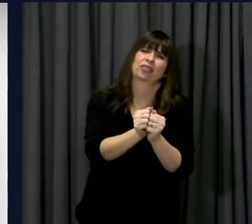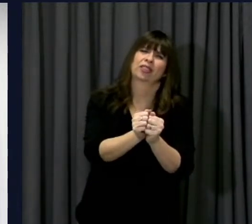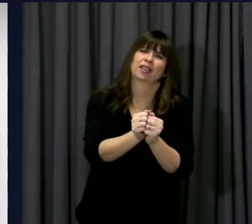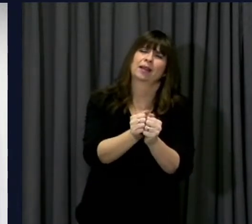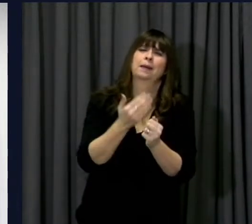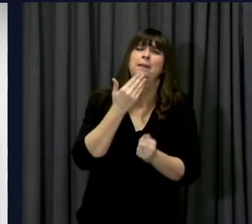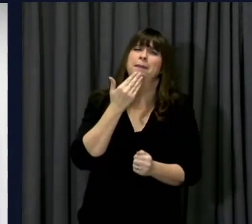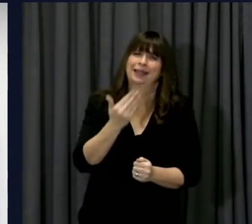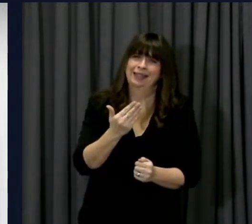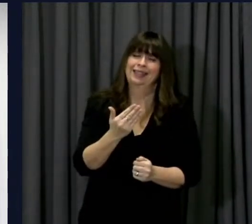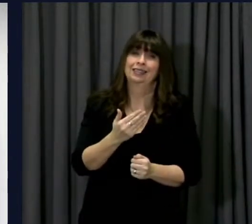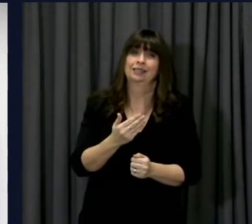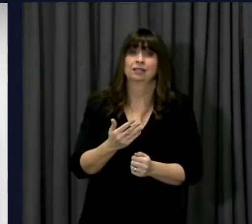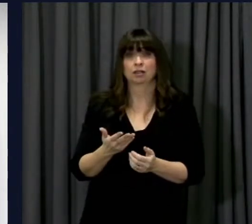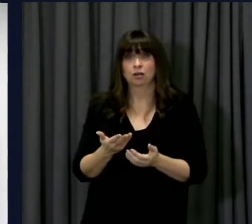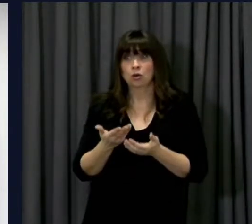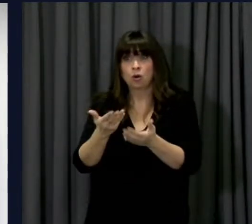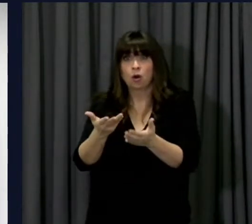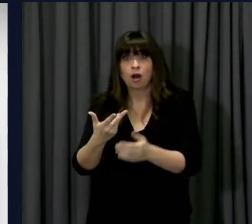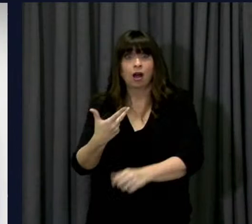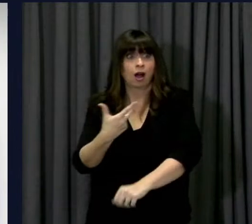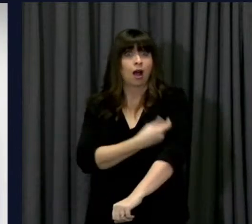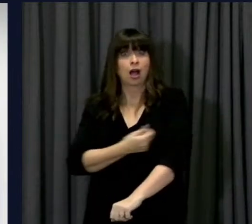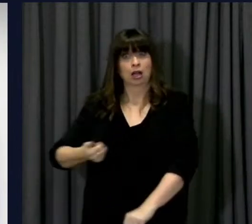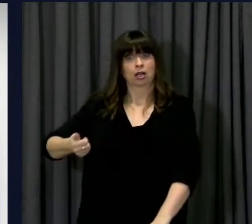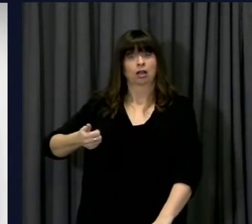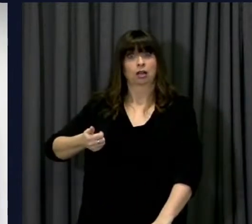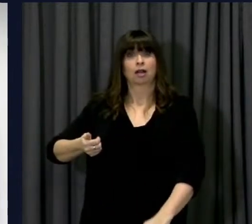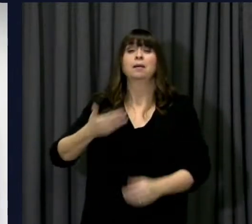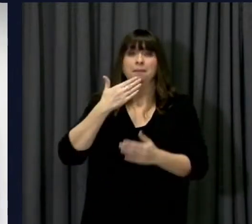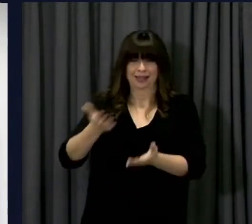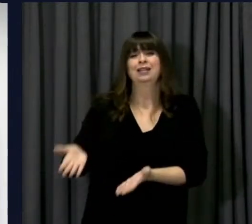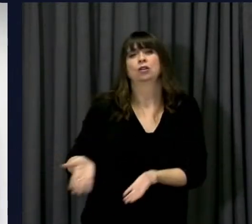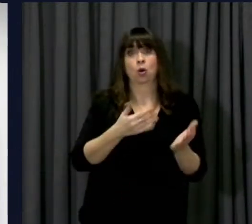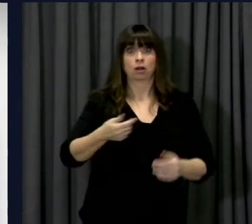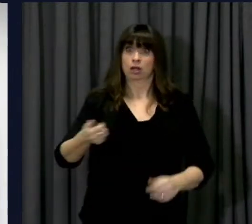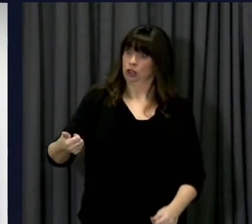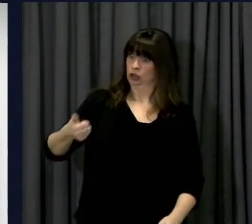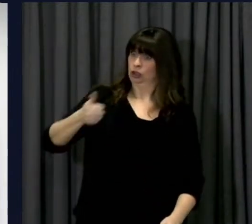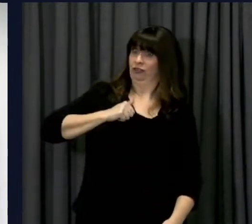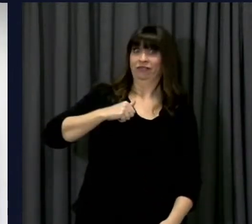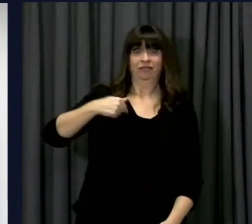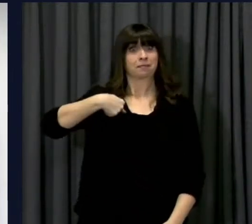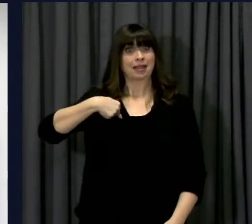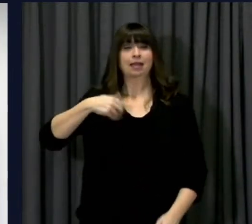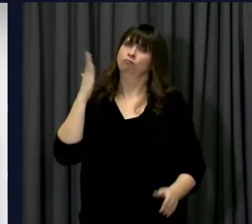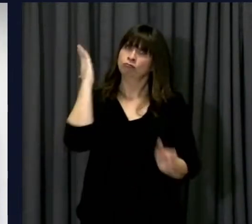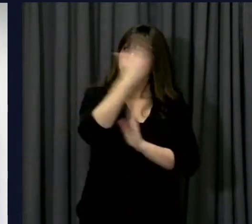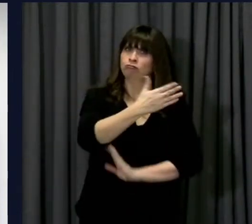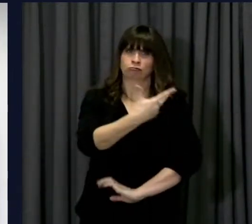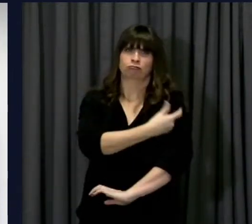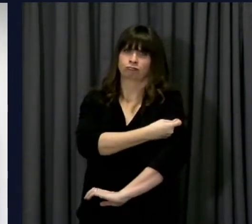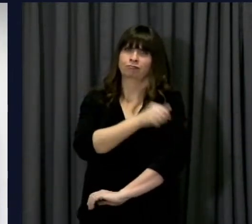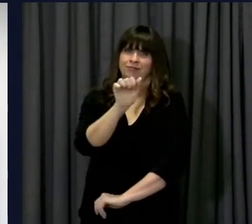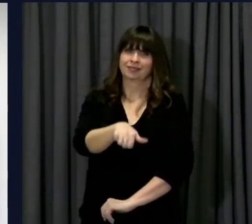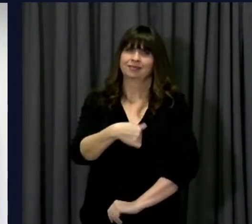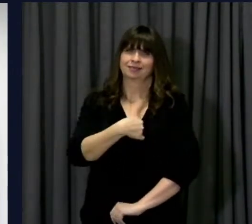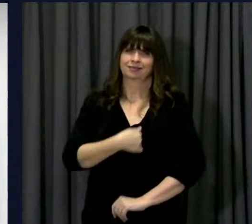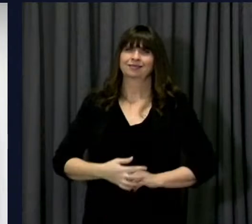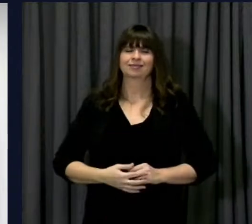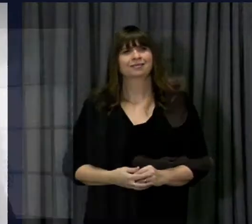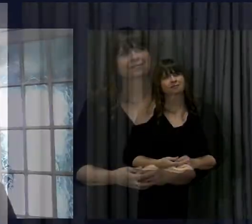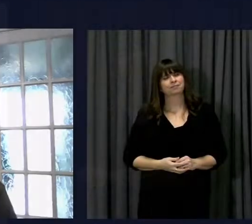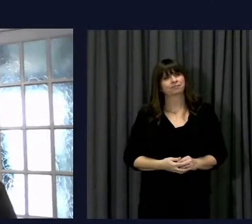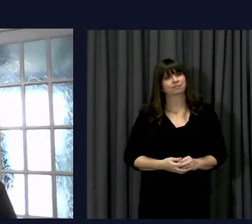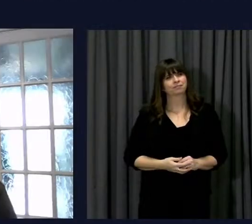the opportunity to get protected. When it's my turn, I will certainly be going on to have my vaccine as well. Thank you.